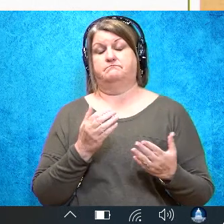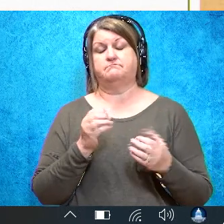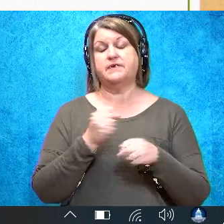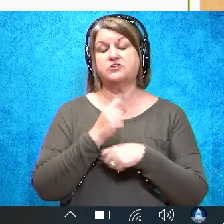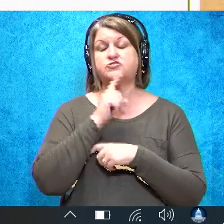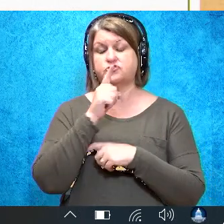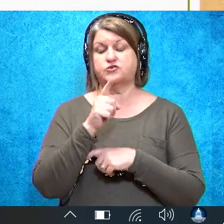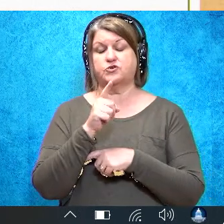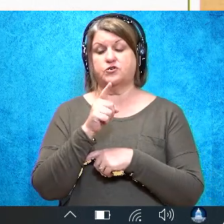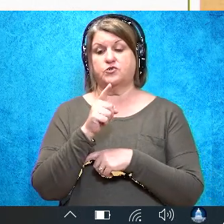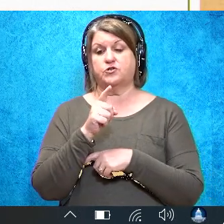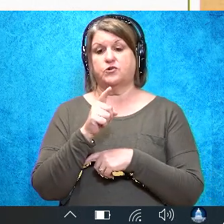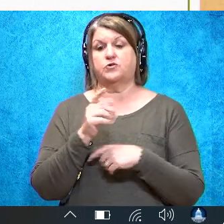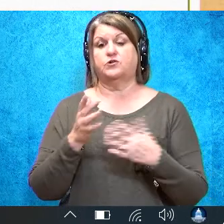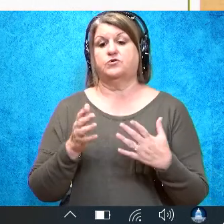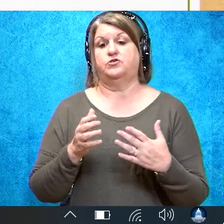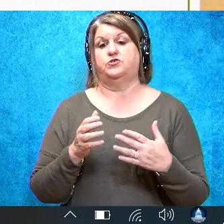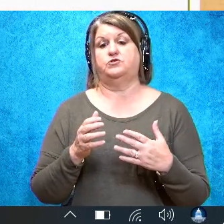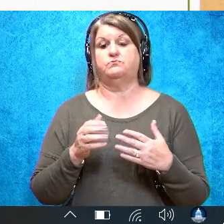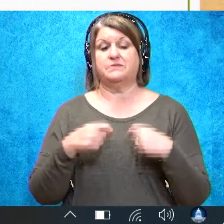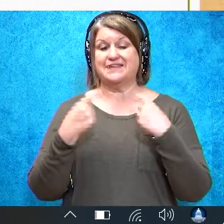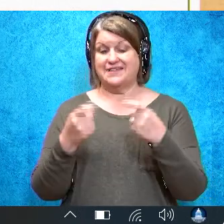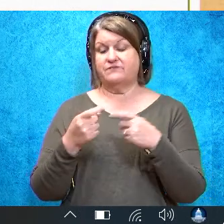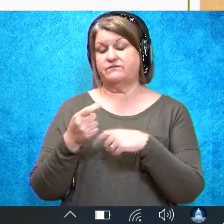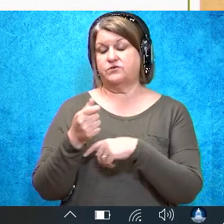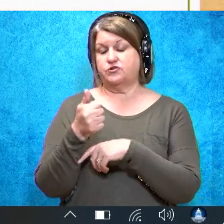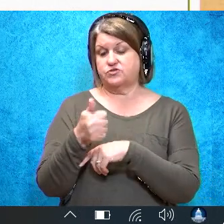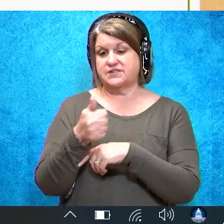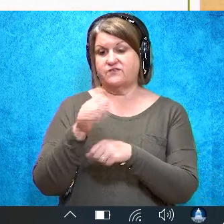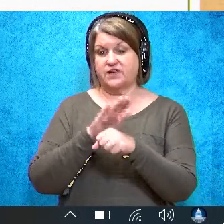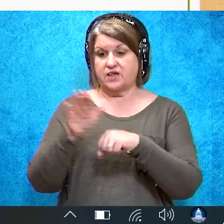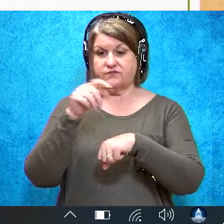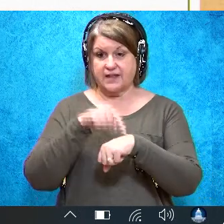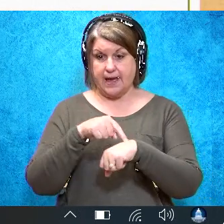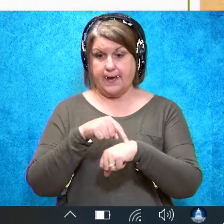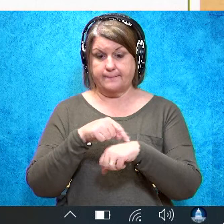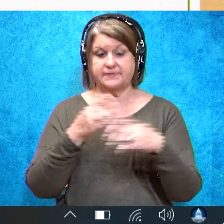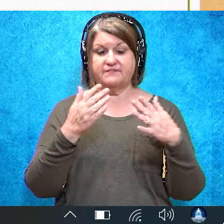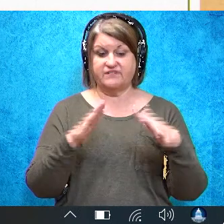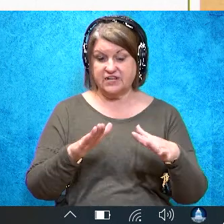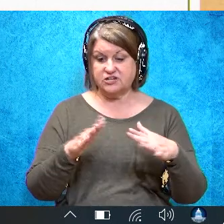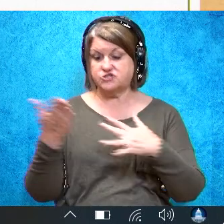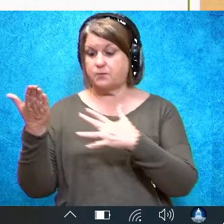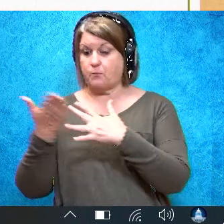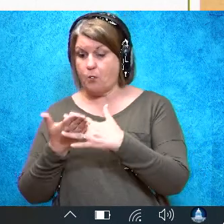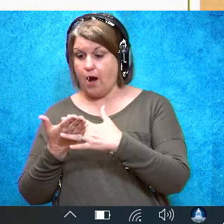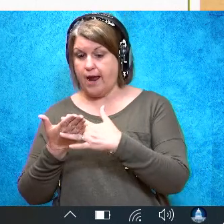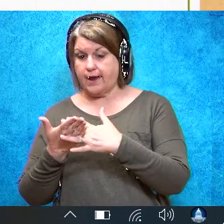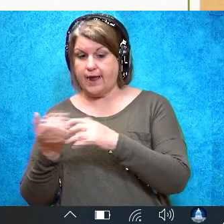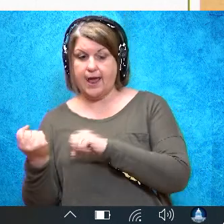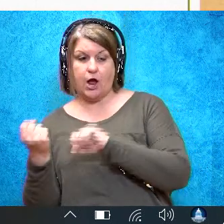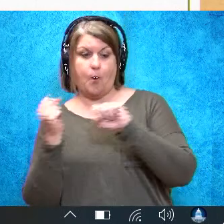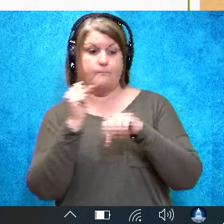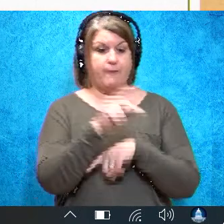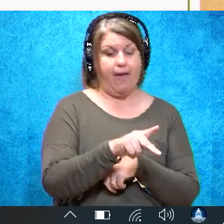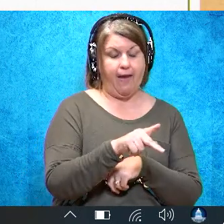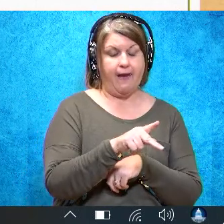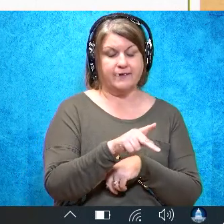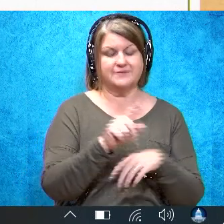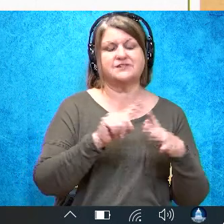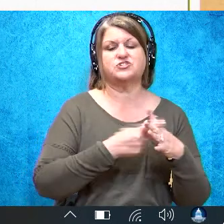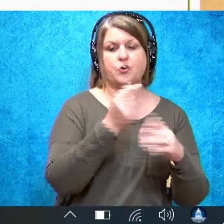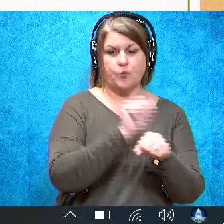your assignments, and even give yourself a break, of course, and then come back and jump right in. Make sure that you check